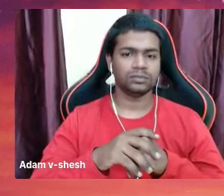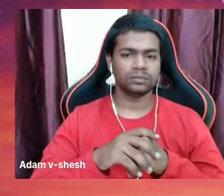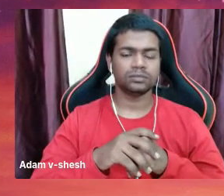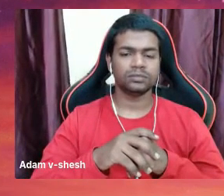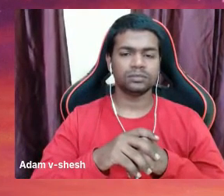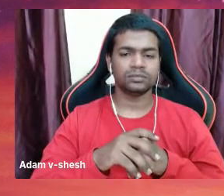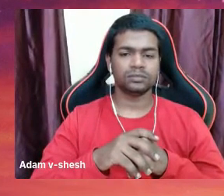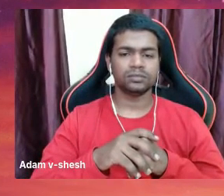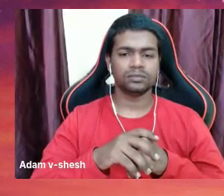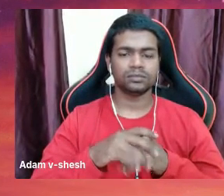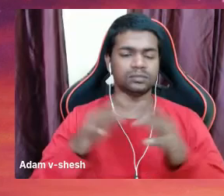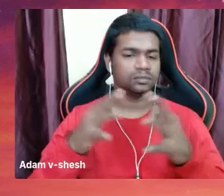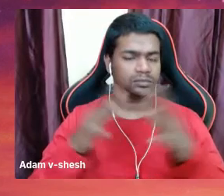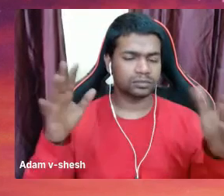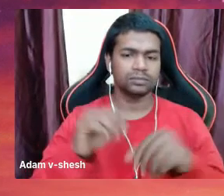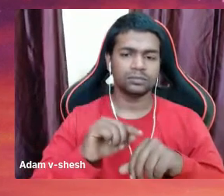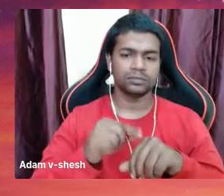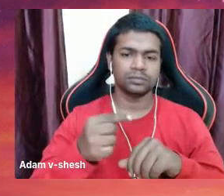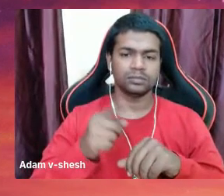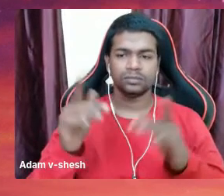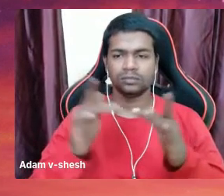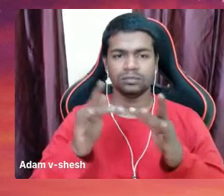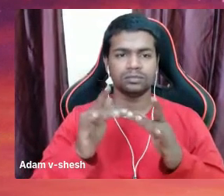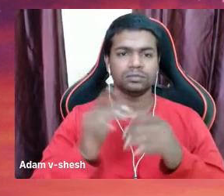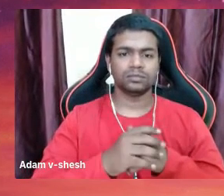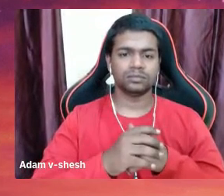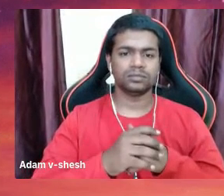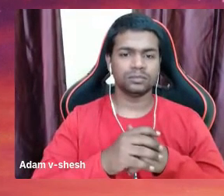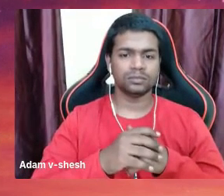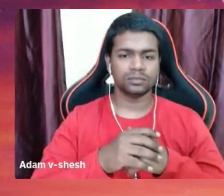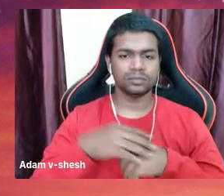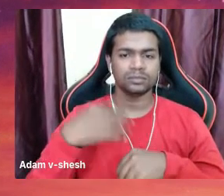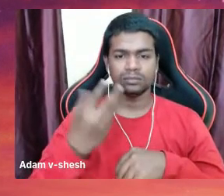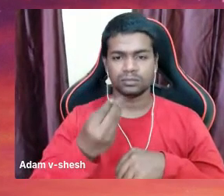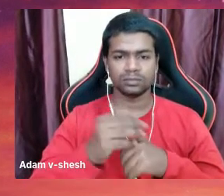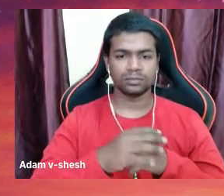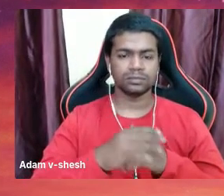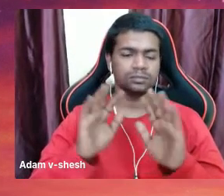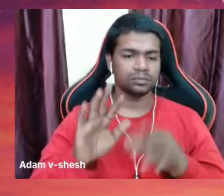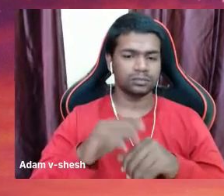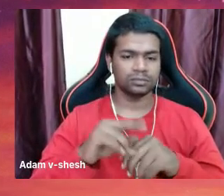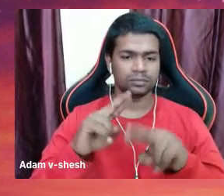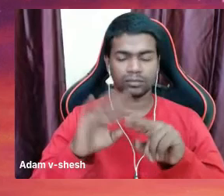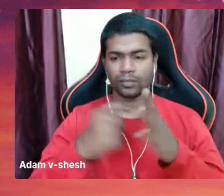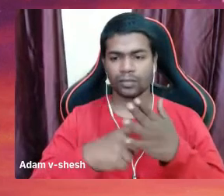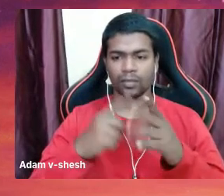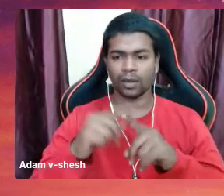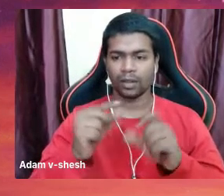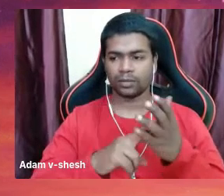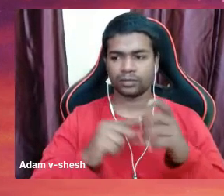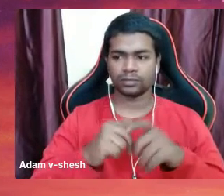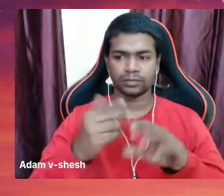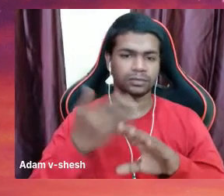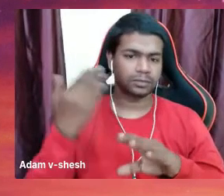potentially an even bigger opportunity than the internet tech opportunity that we've all had the fortune and privilege of having lived through over the